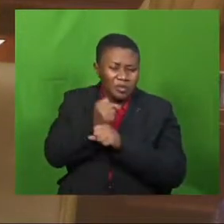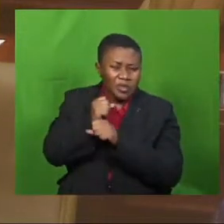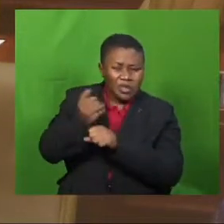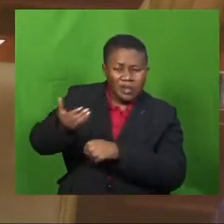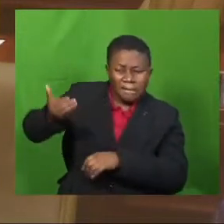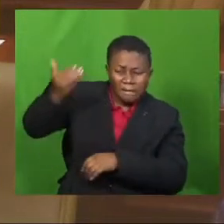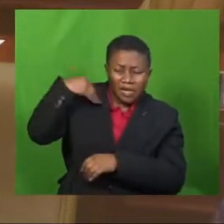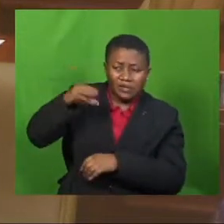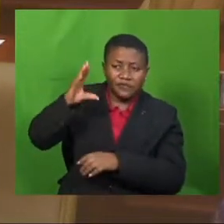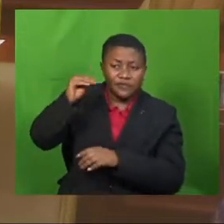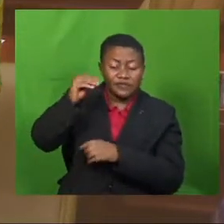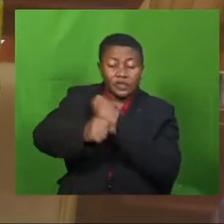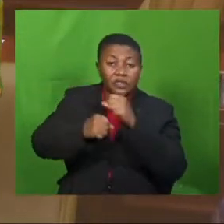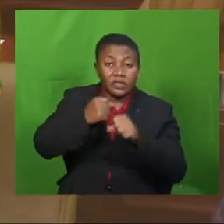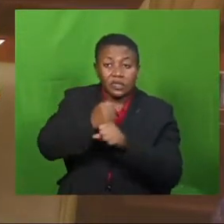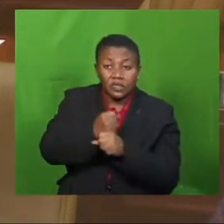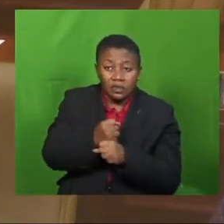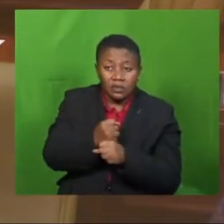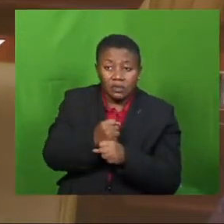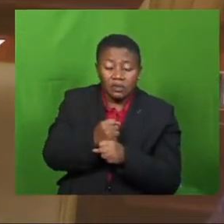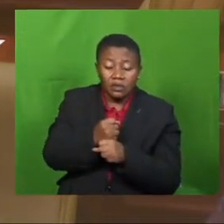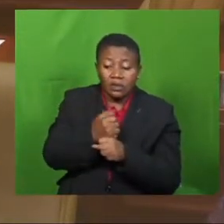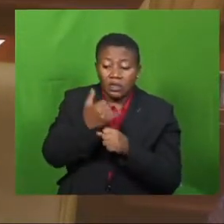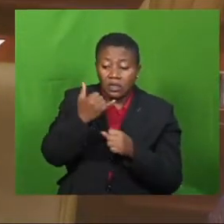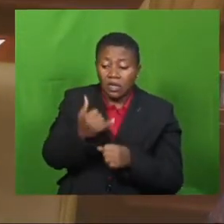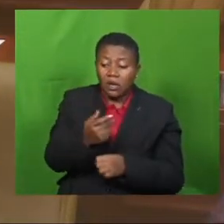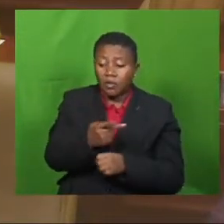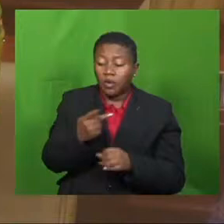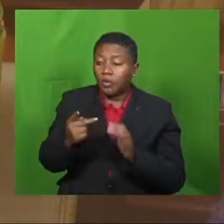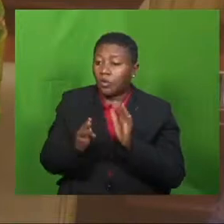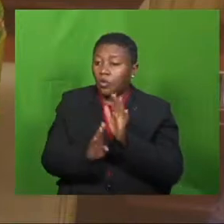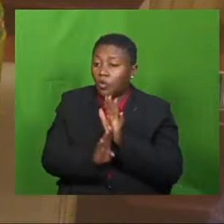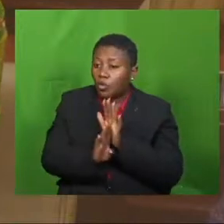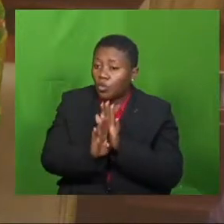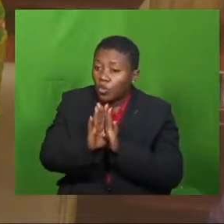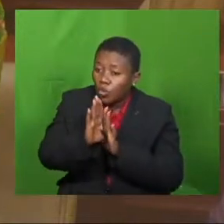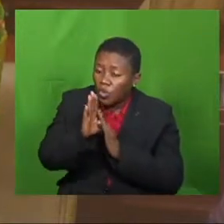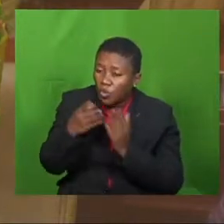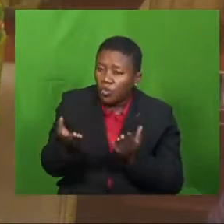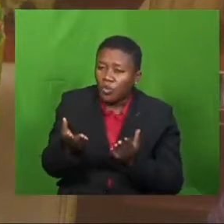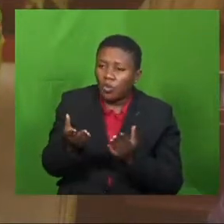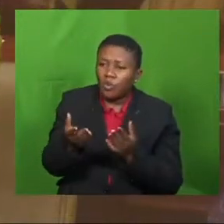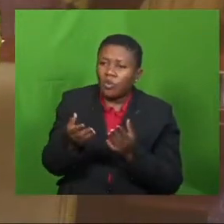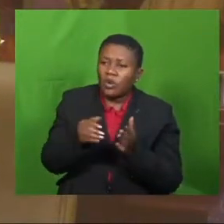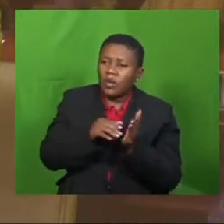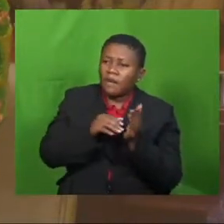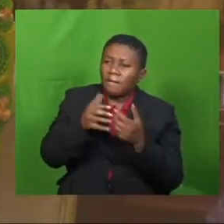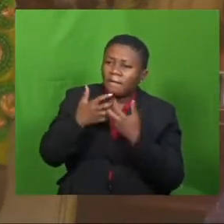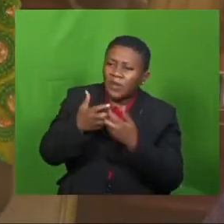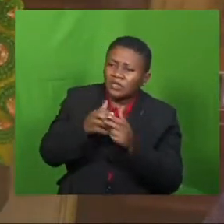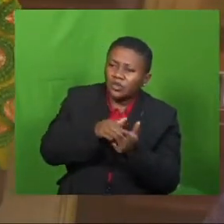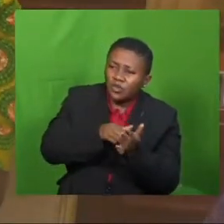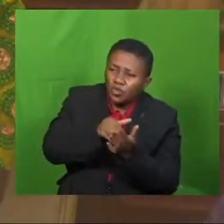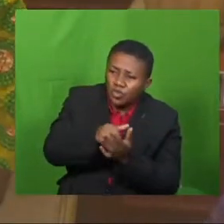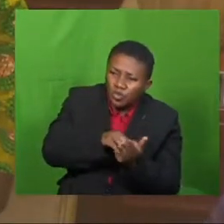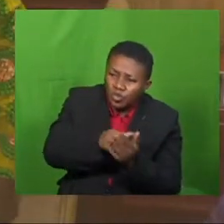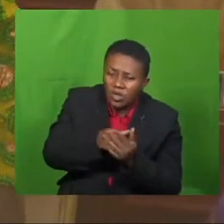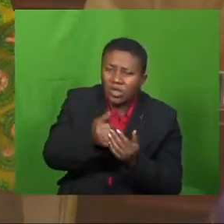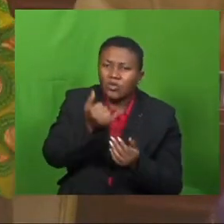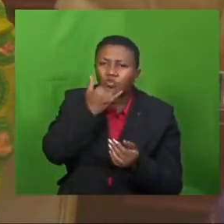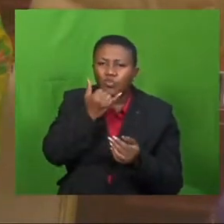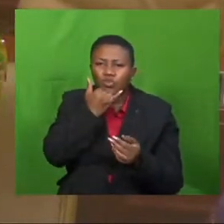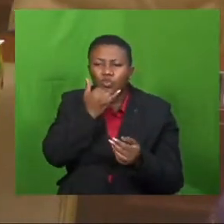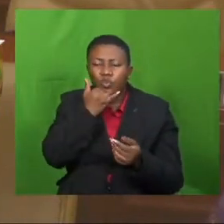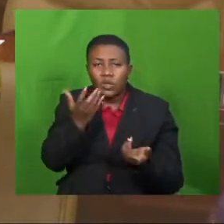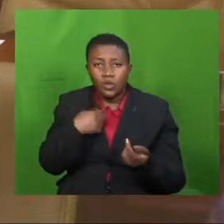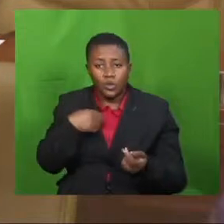and obviously, population growth, wear and tear, has called for the need to replace this water